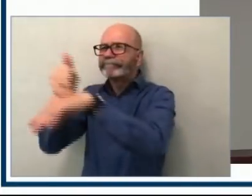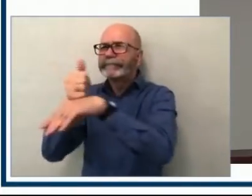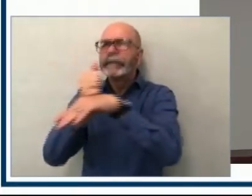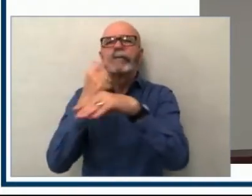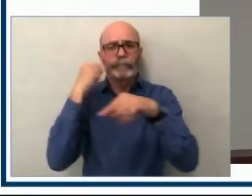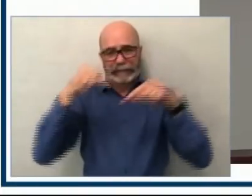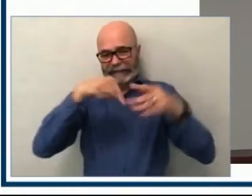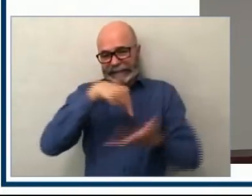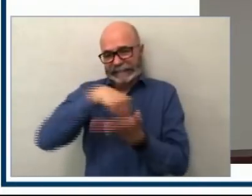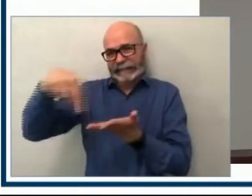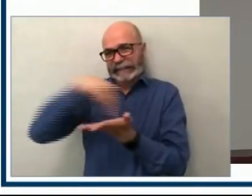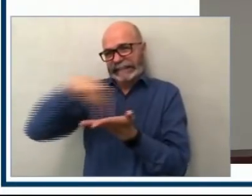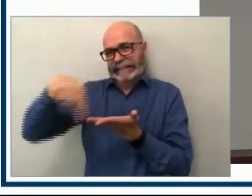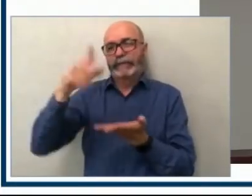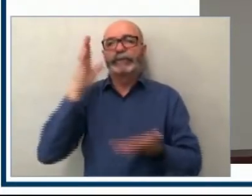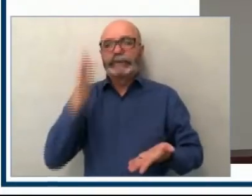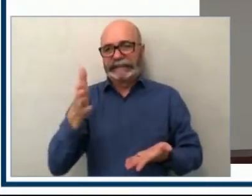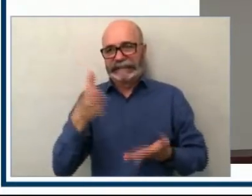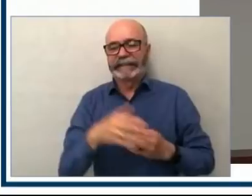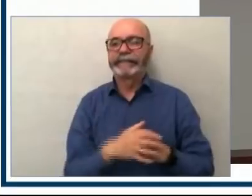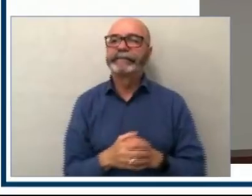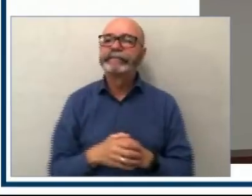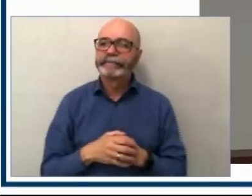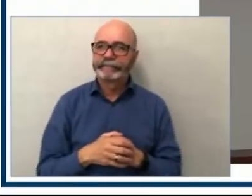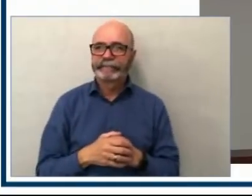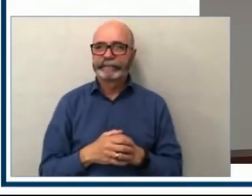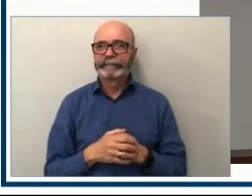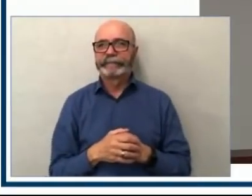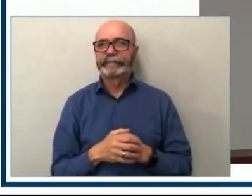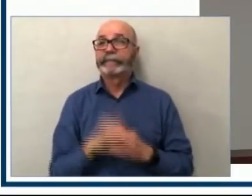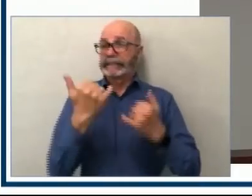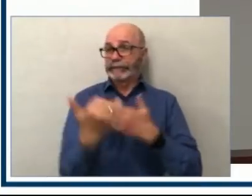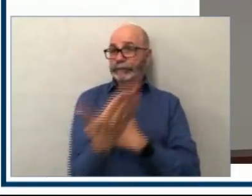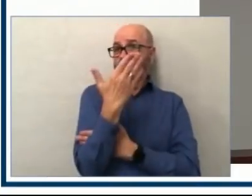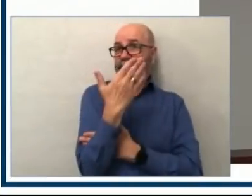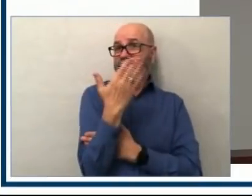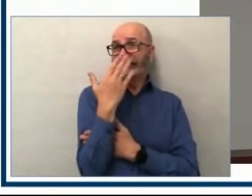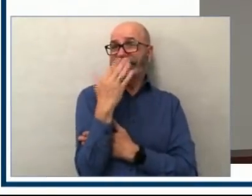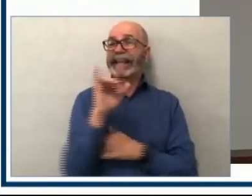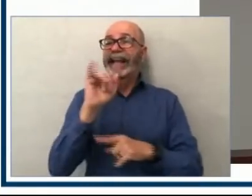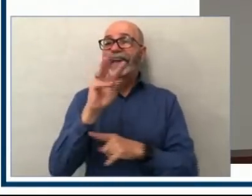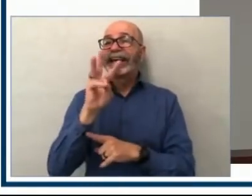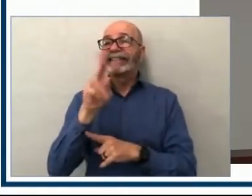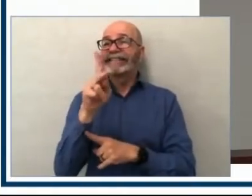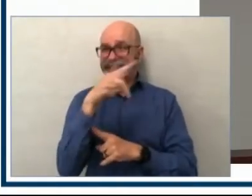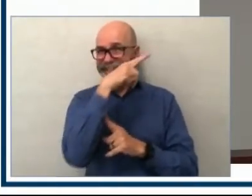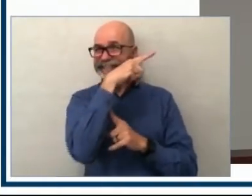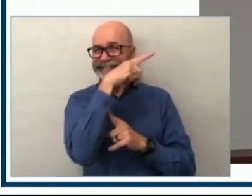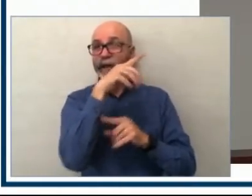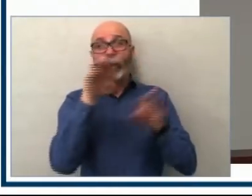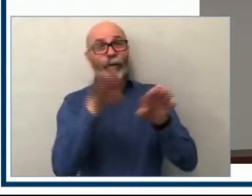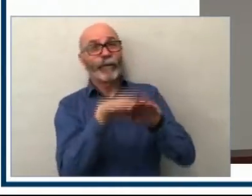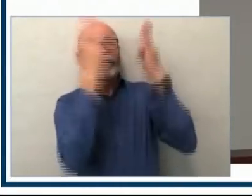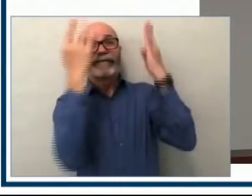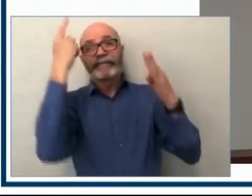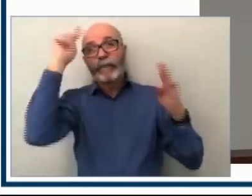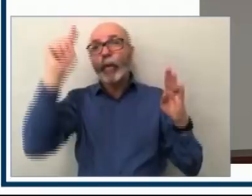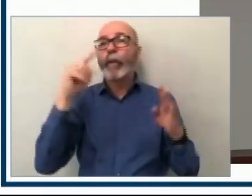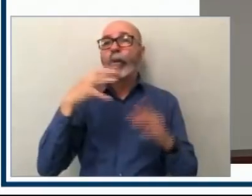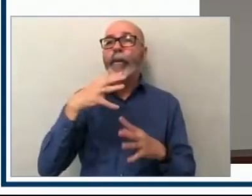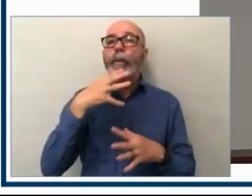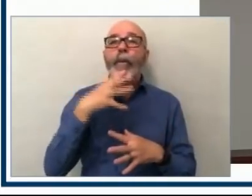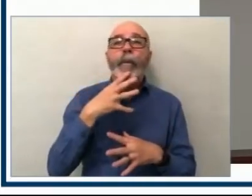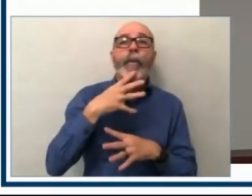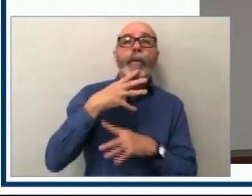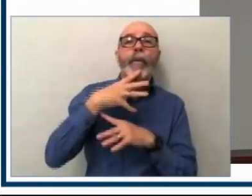Booking opened up this morning for the prototype immunization clinic at the IWK for Nova Scotians who are 80 years of age